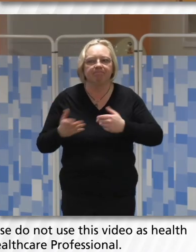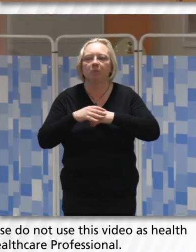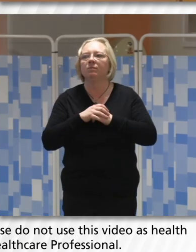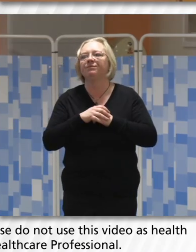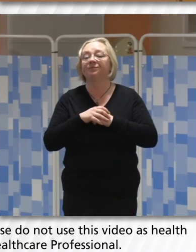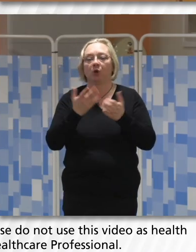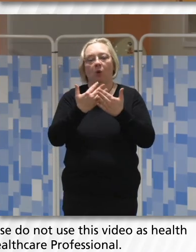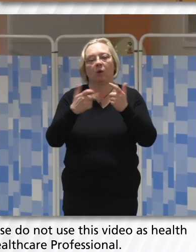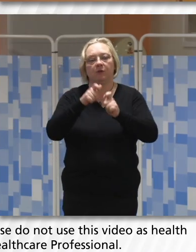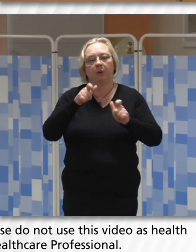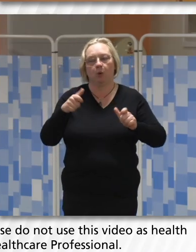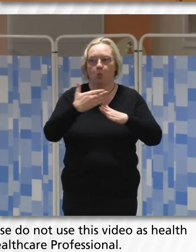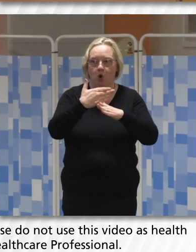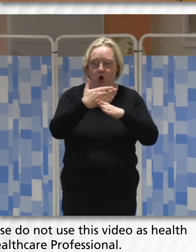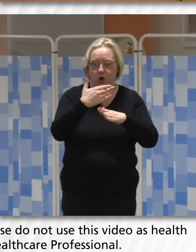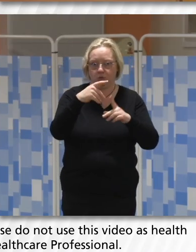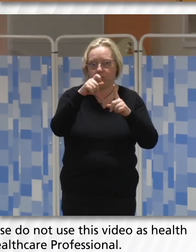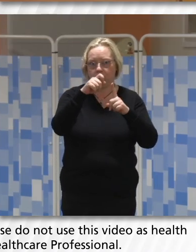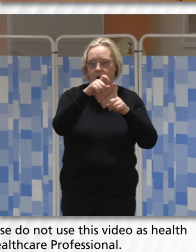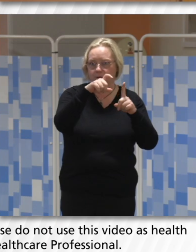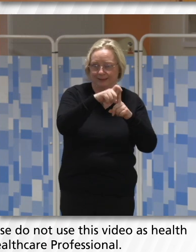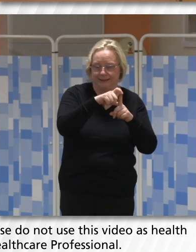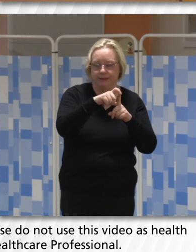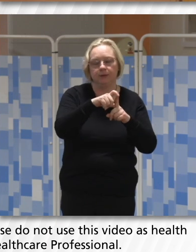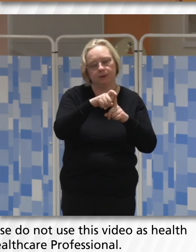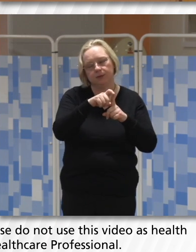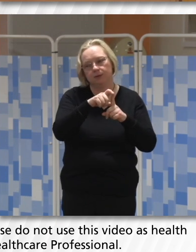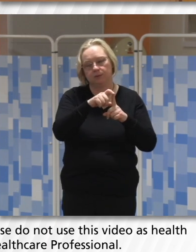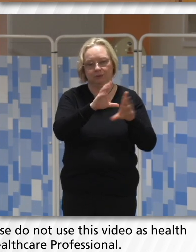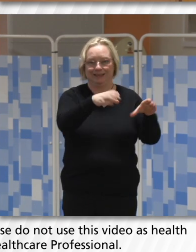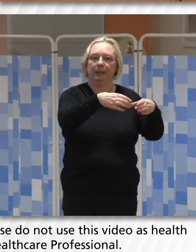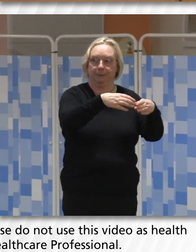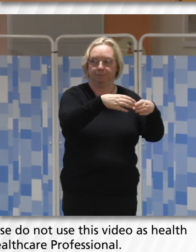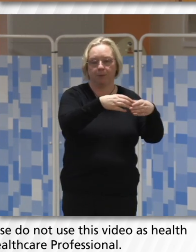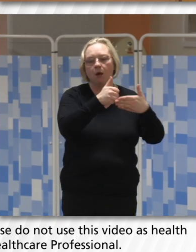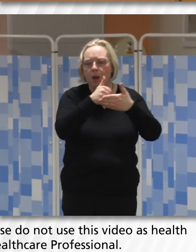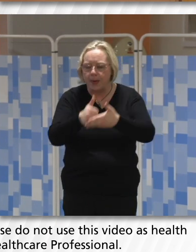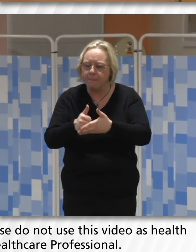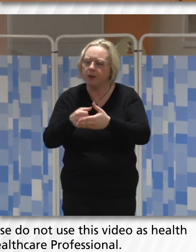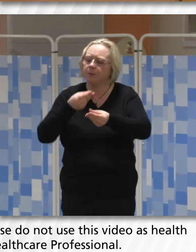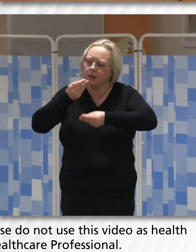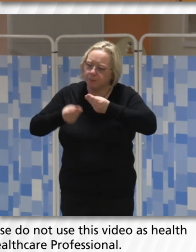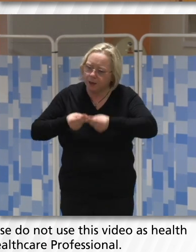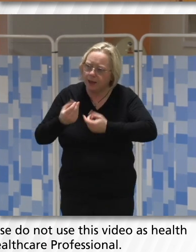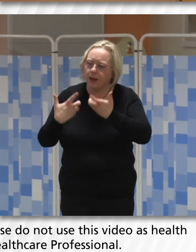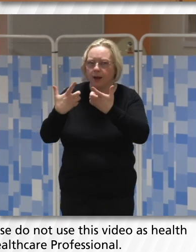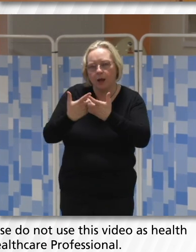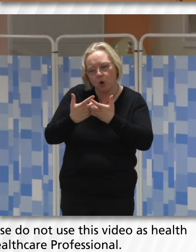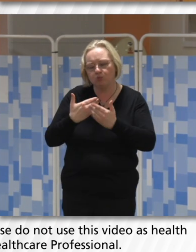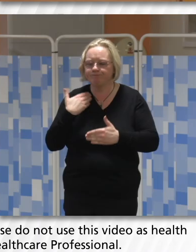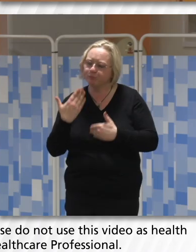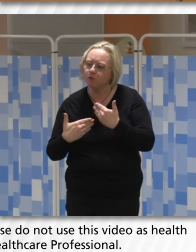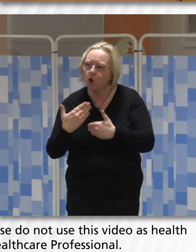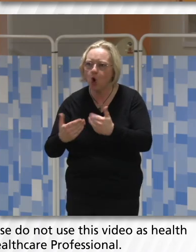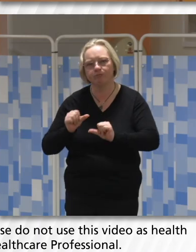in the Parkinson's world are helping people come to terms with the diagnosis. And because of that, you need a